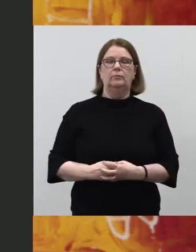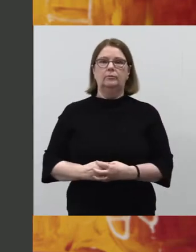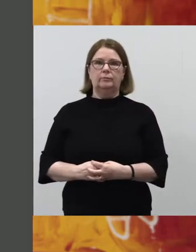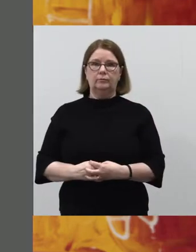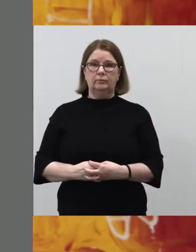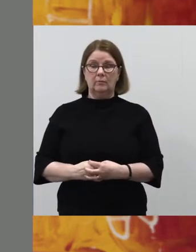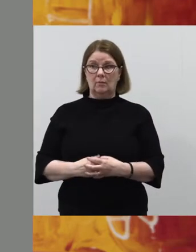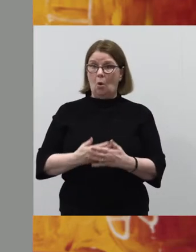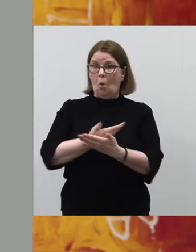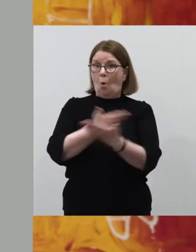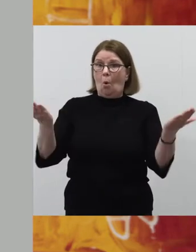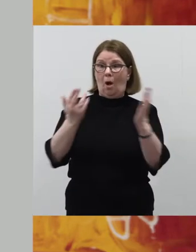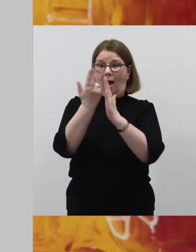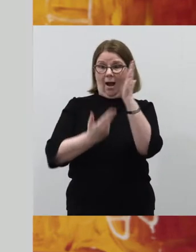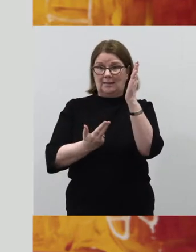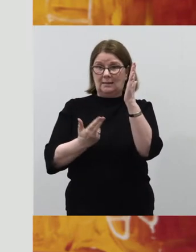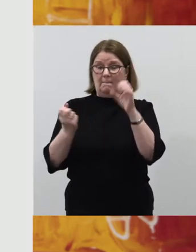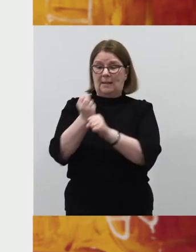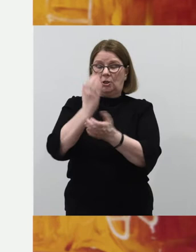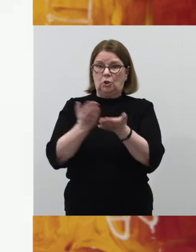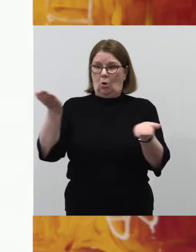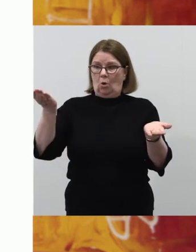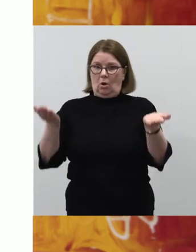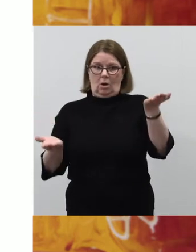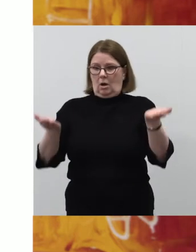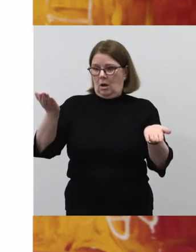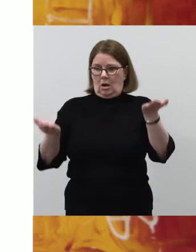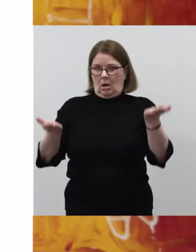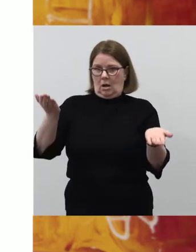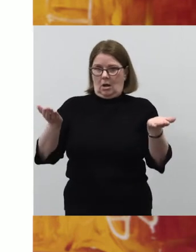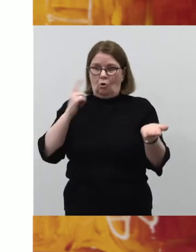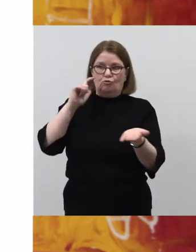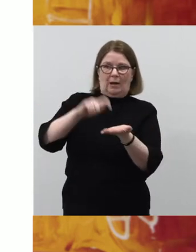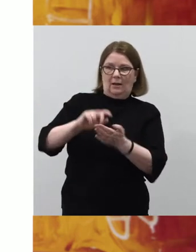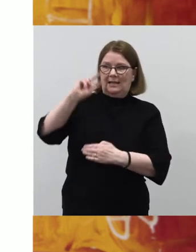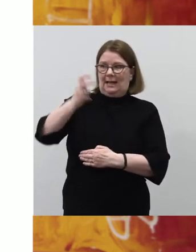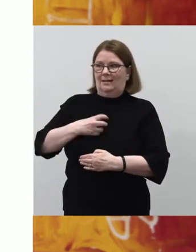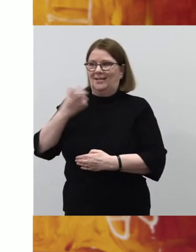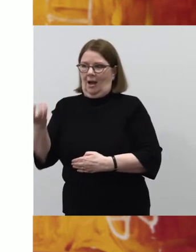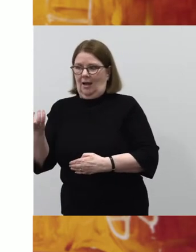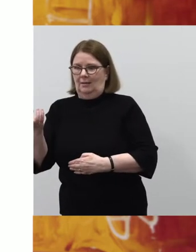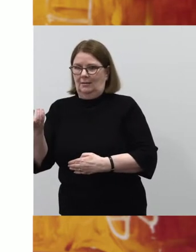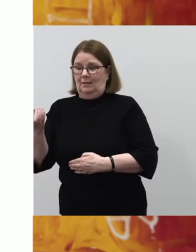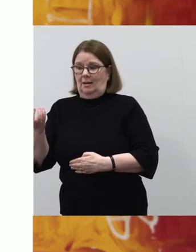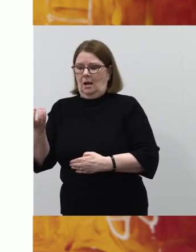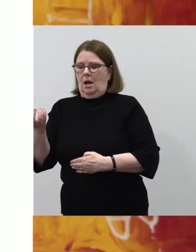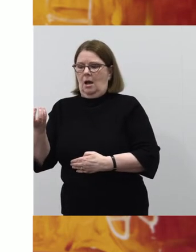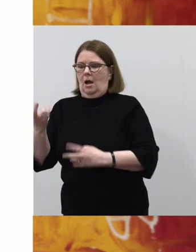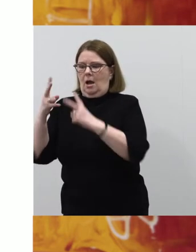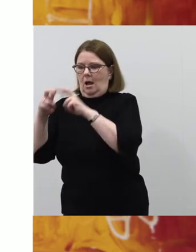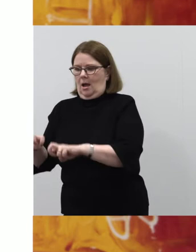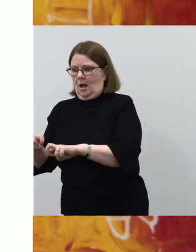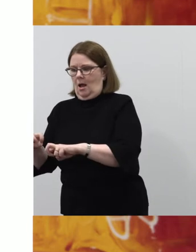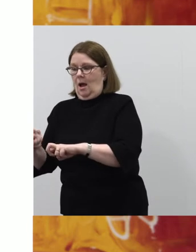and depression is expected to become the world's most burdensome disease by 2020. That's now. More than